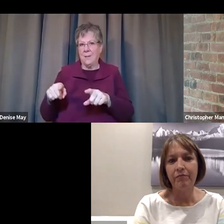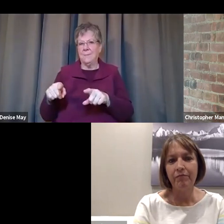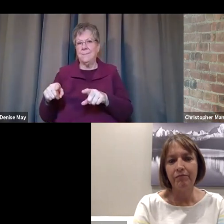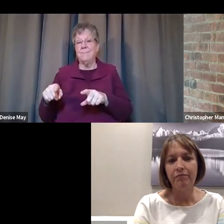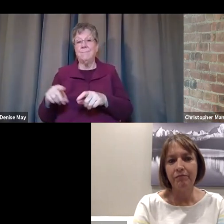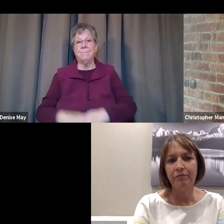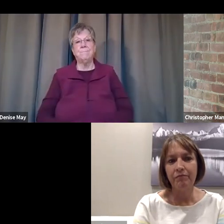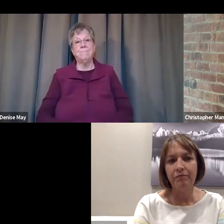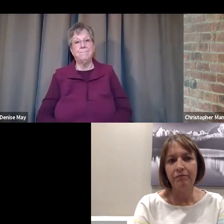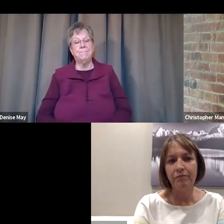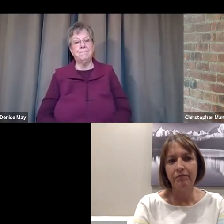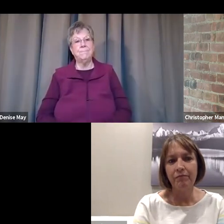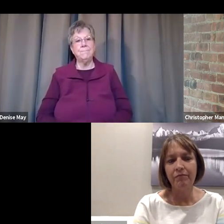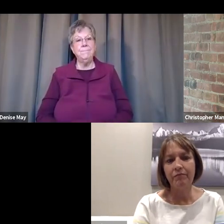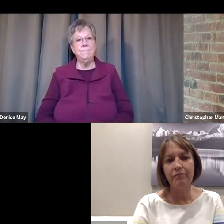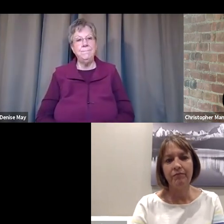scary.